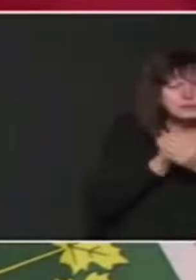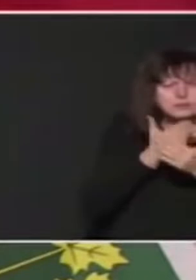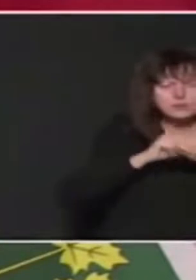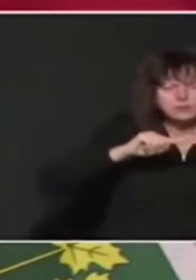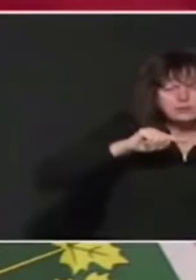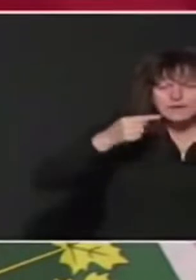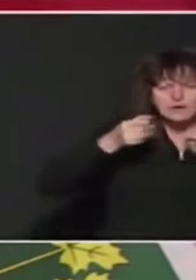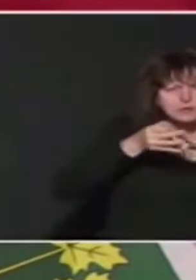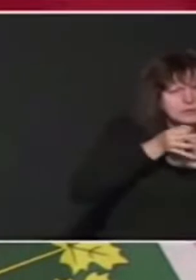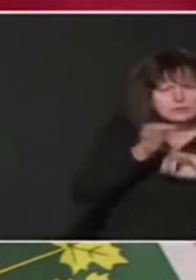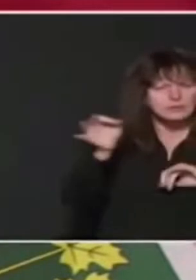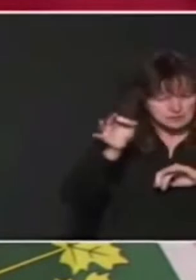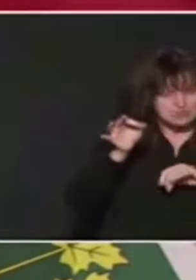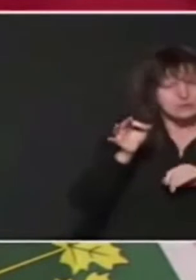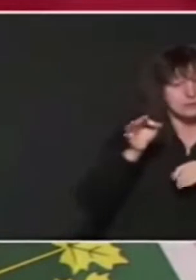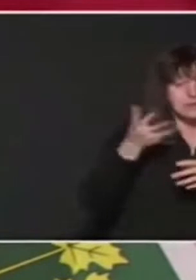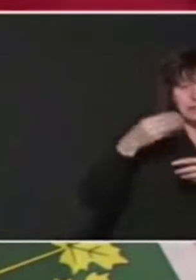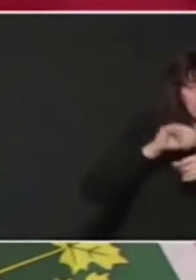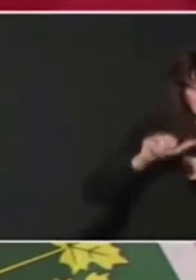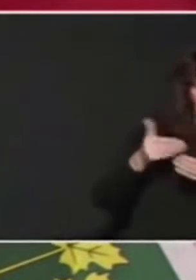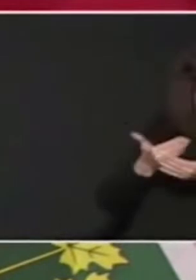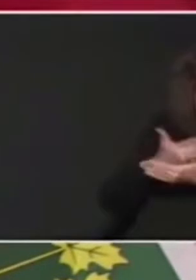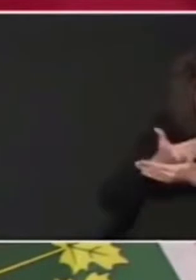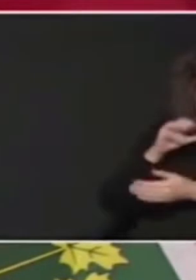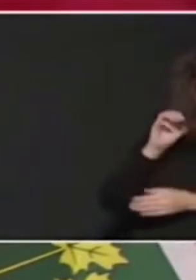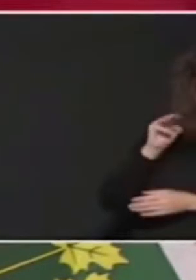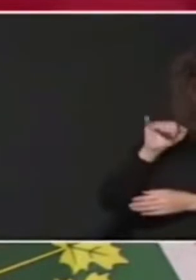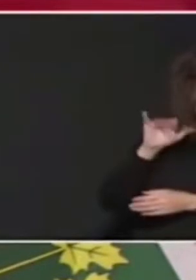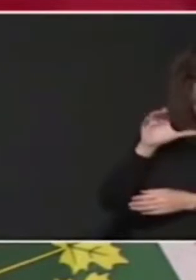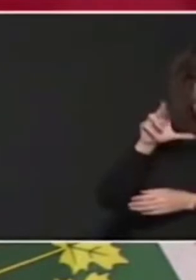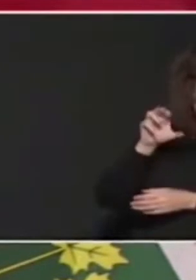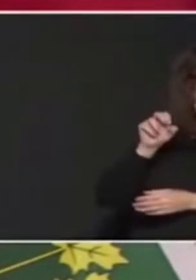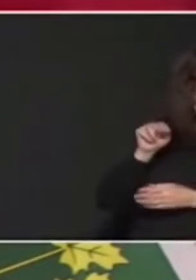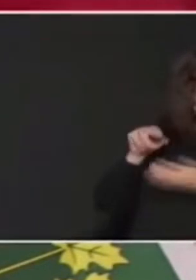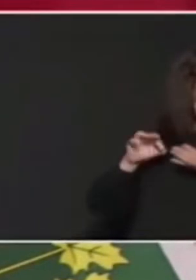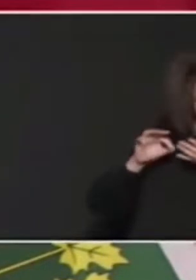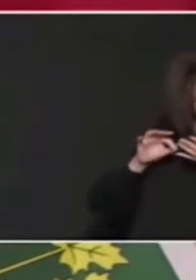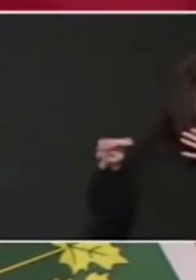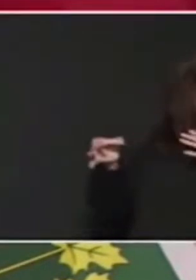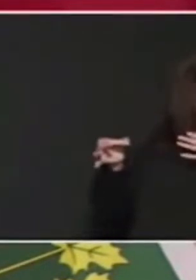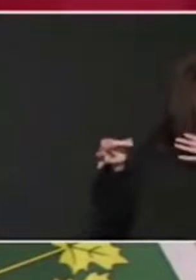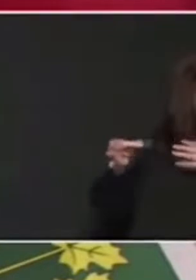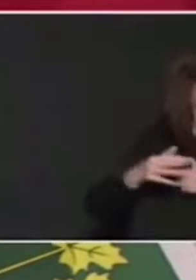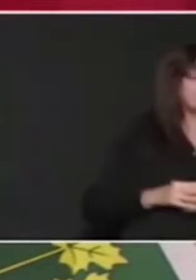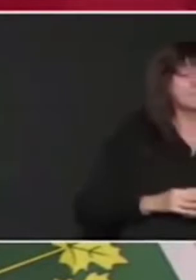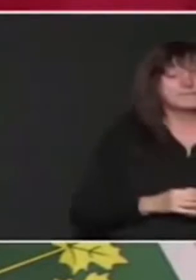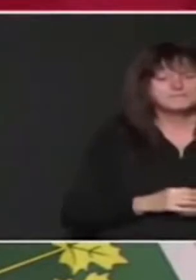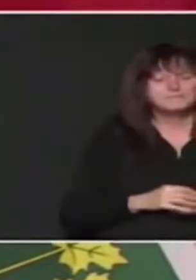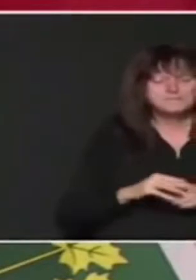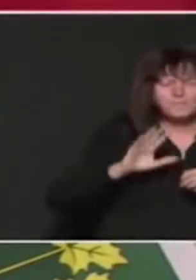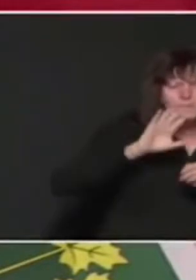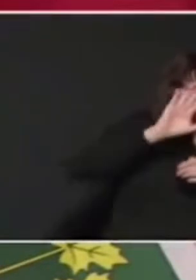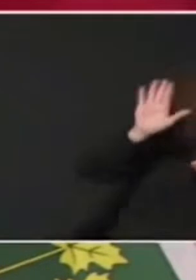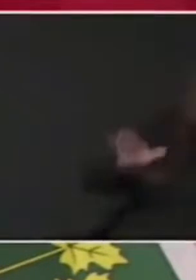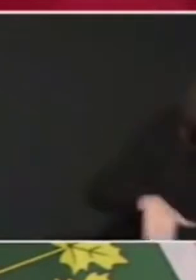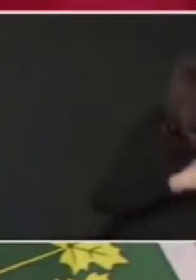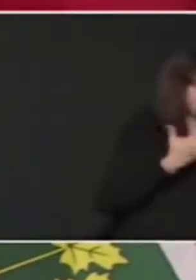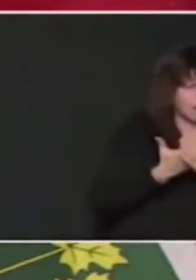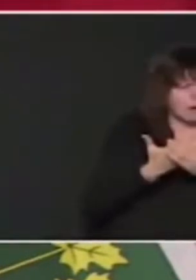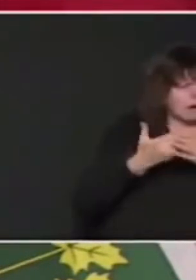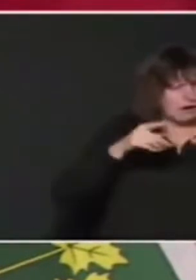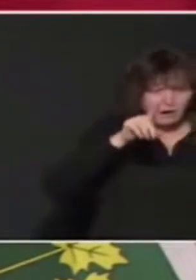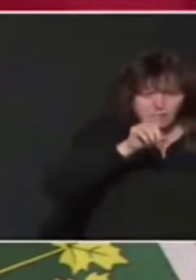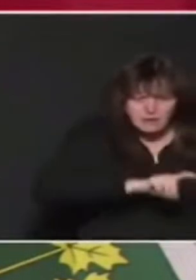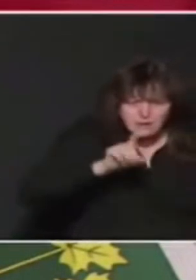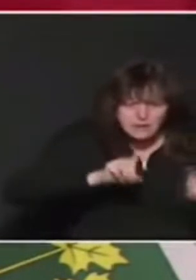the Omicron variant, and it is conducting genomic sequencing on 100% of eligible